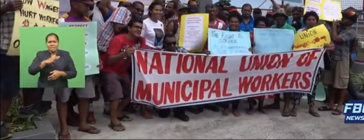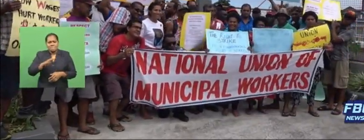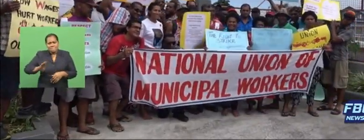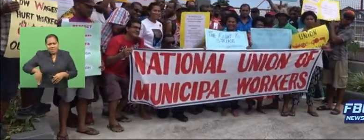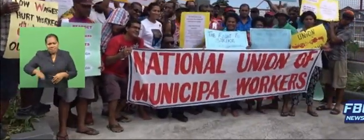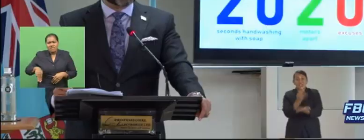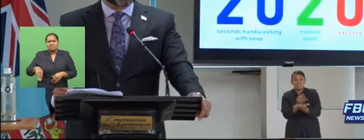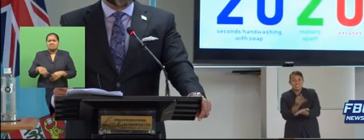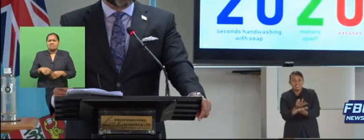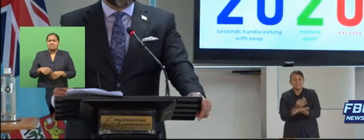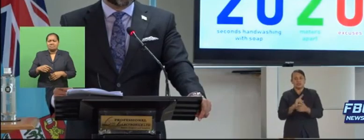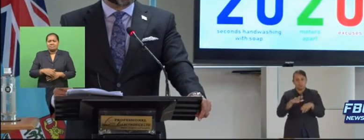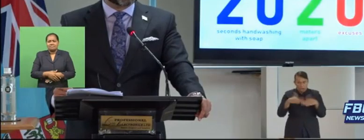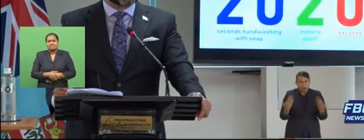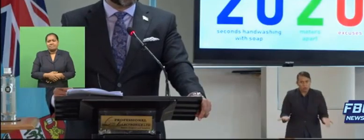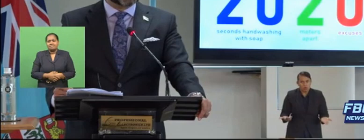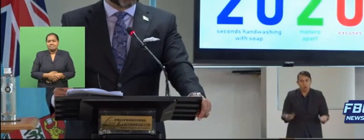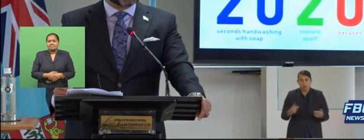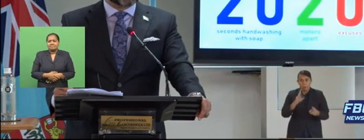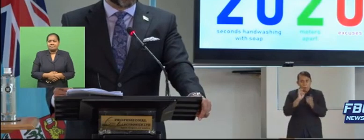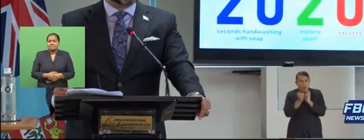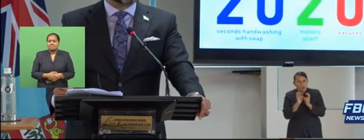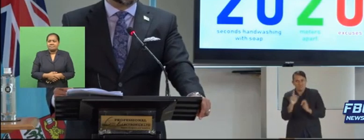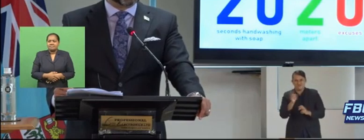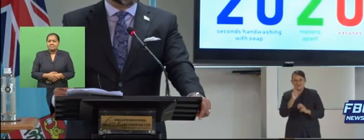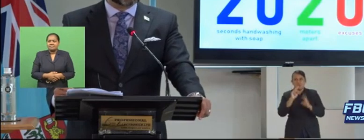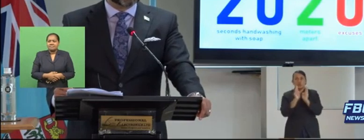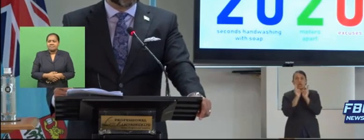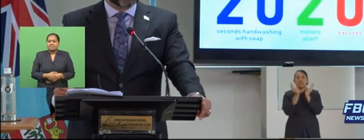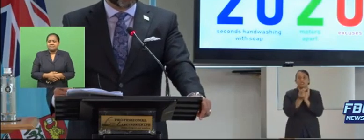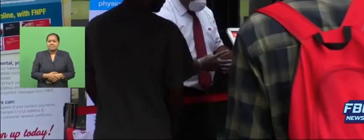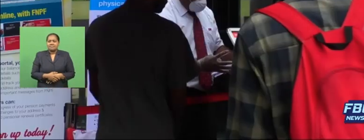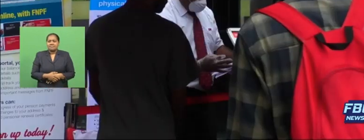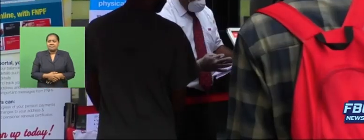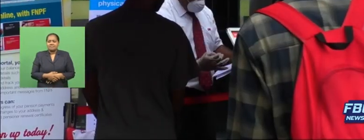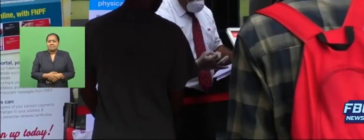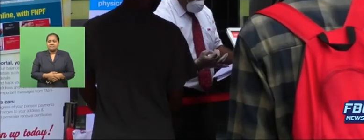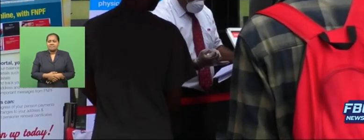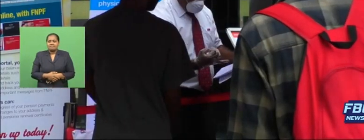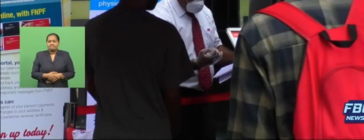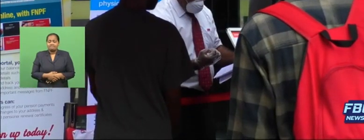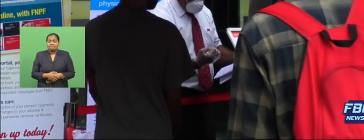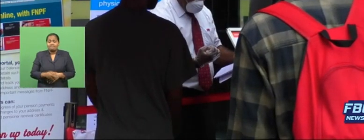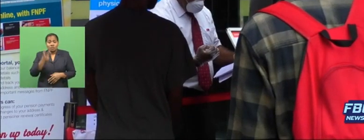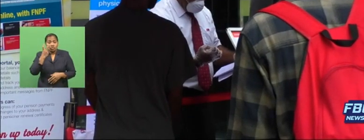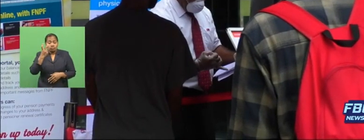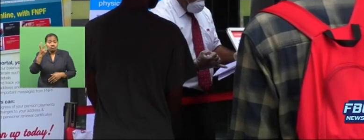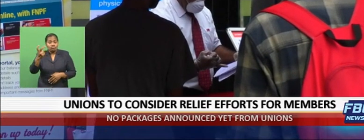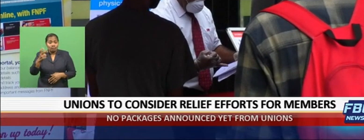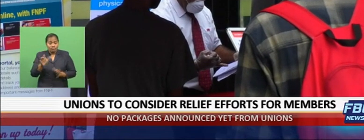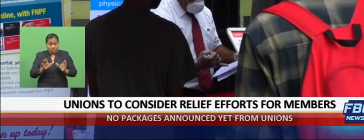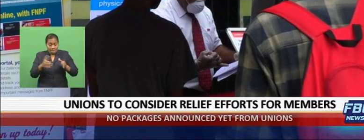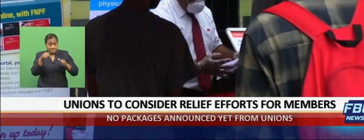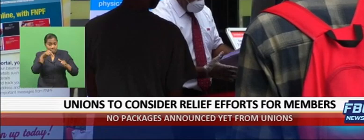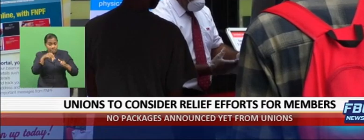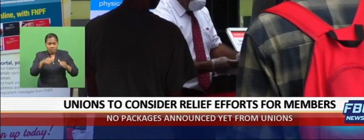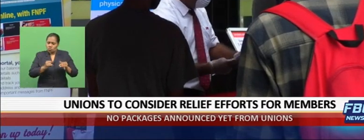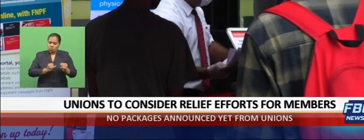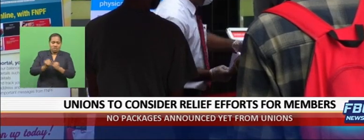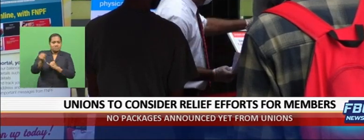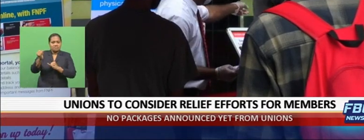when there are problems. Obviously in Fiji that has not happened to date. The tourism sector has been the worst hit, with